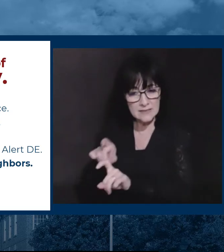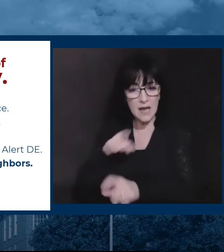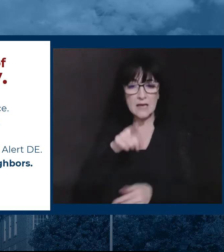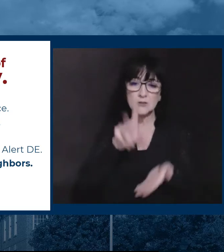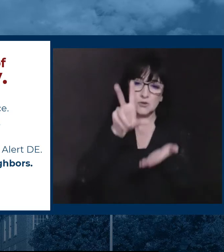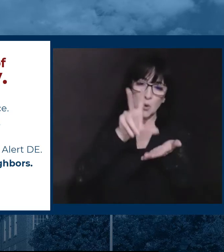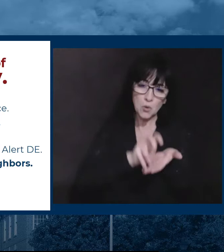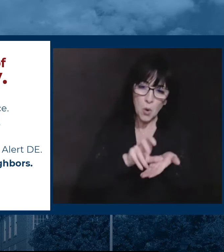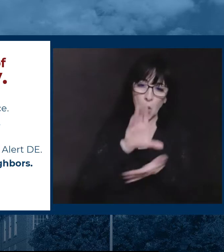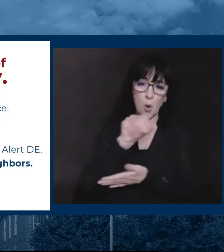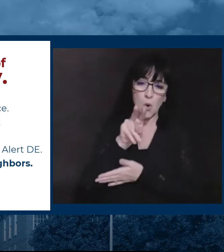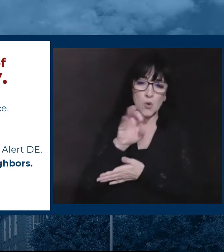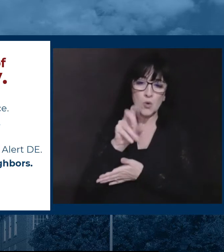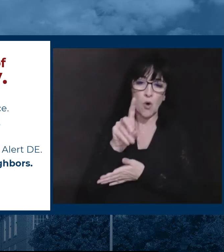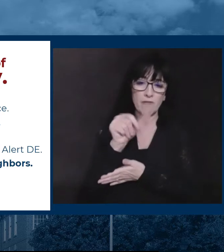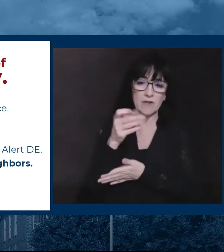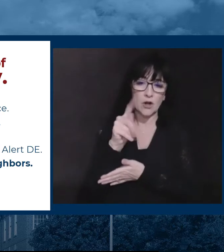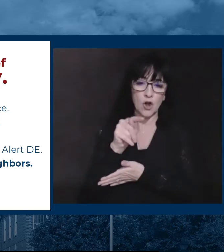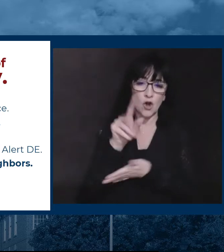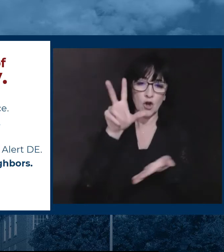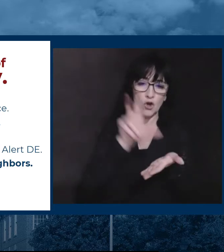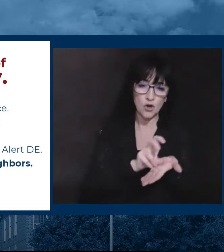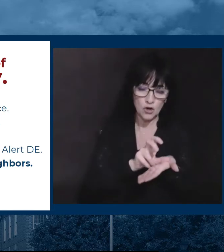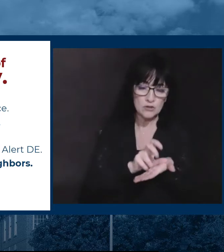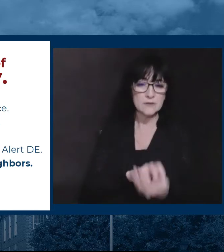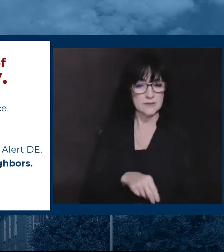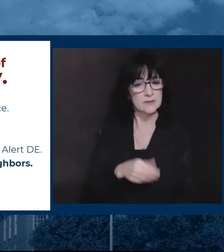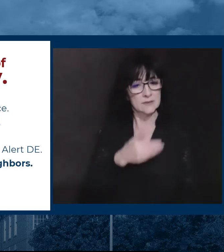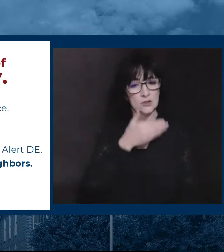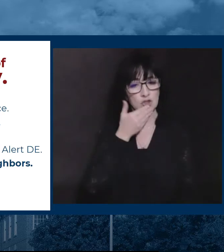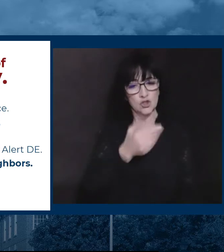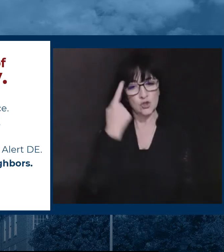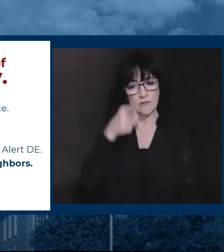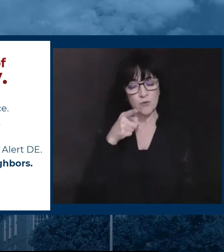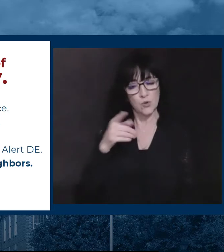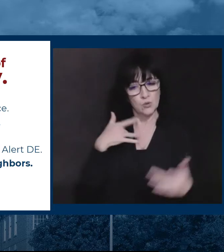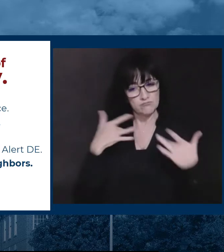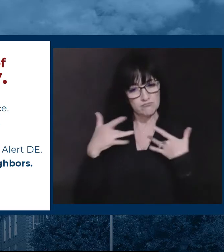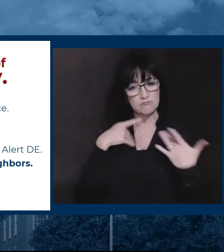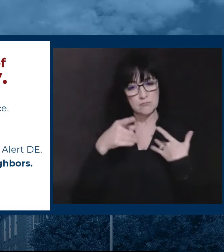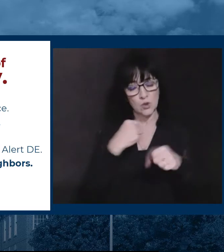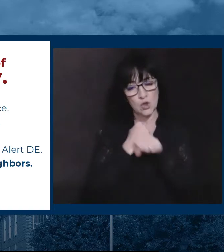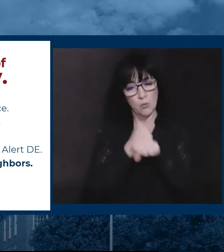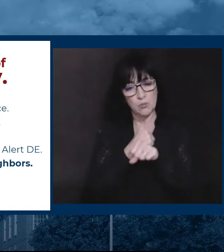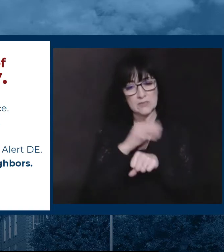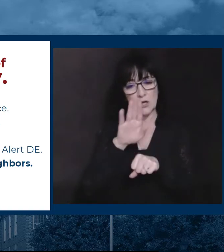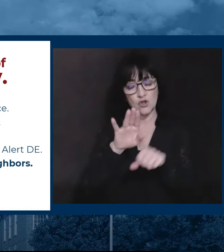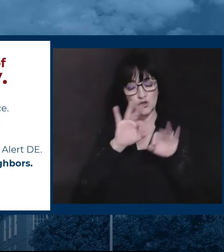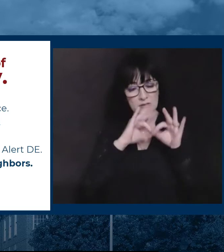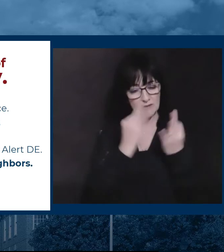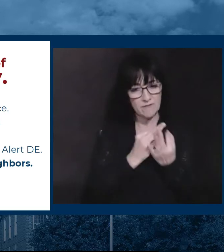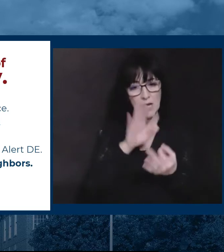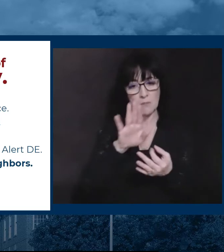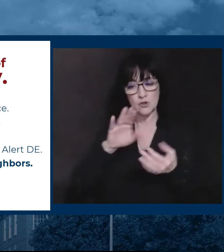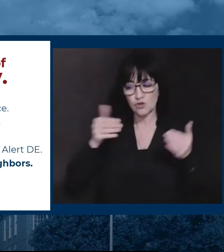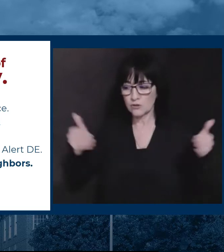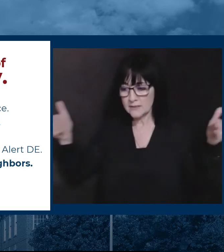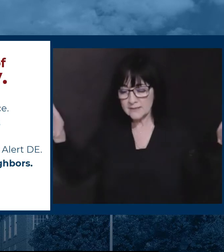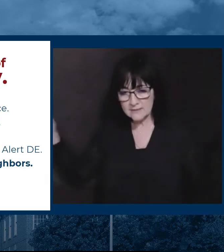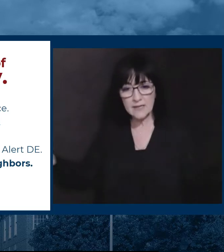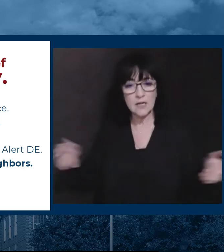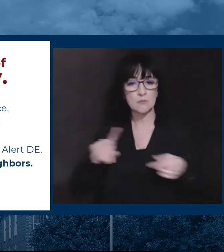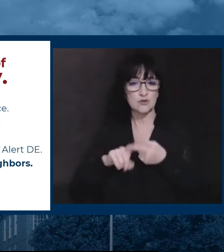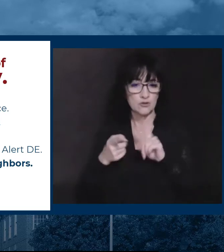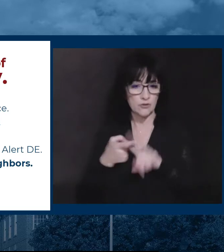Protect your neighbors and particularly your elderly family members. Help is on the way. The vaccine